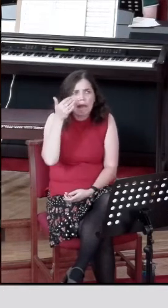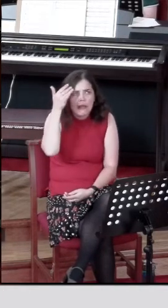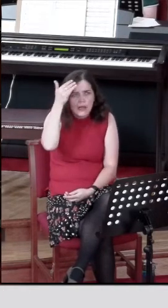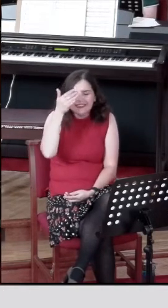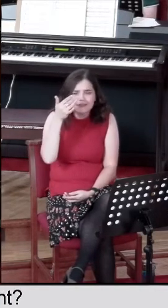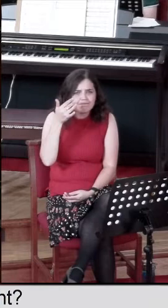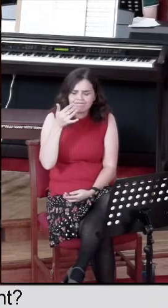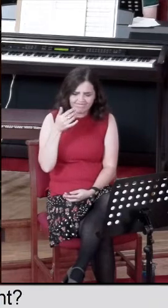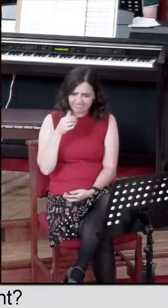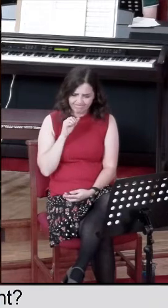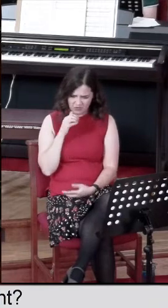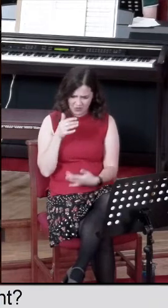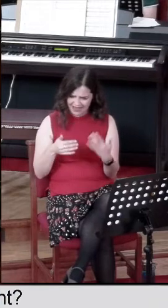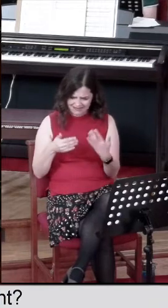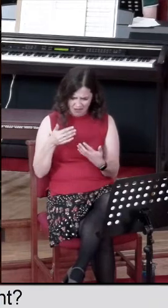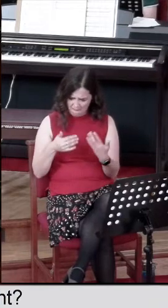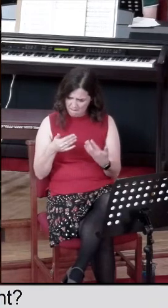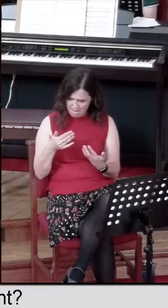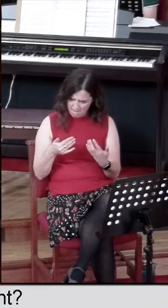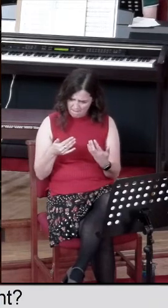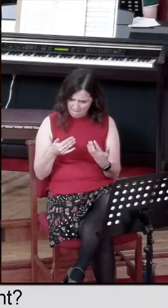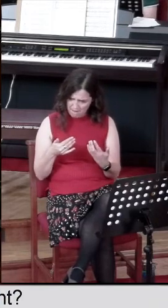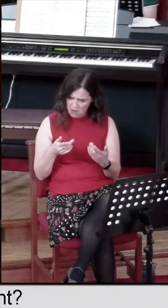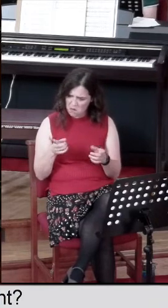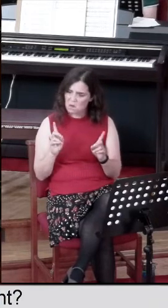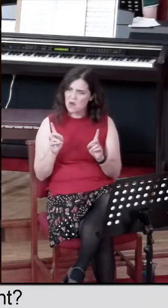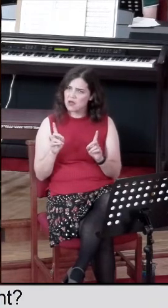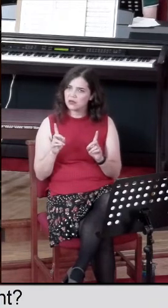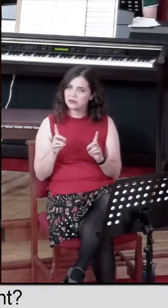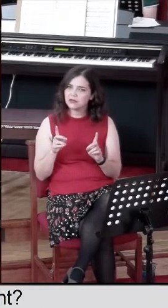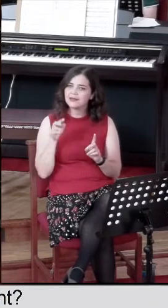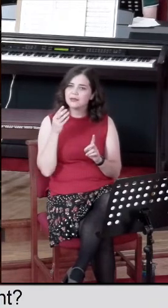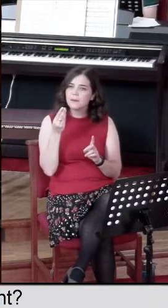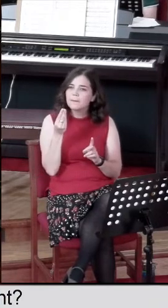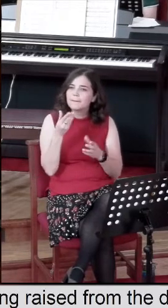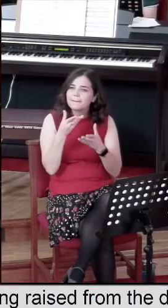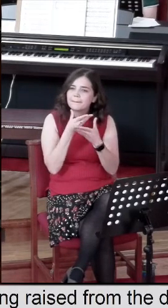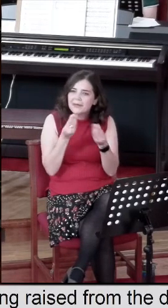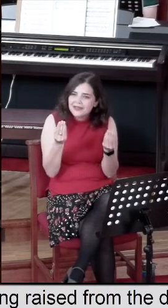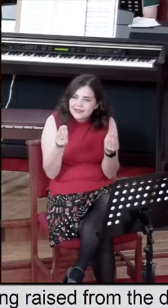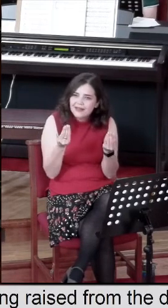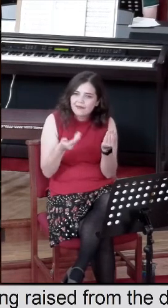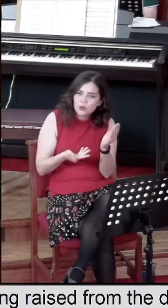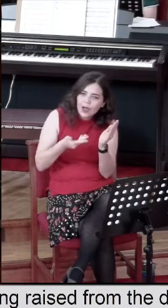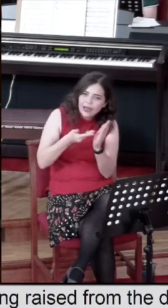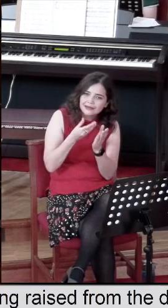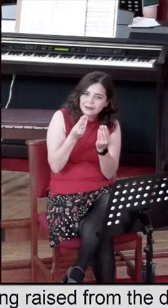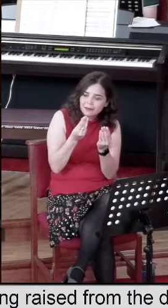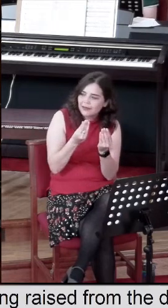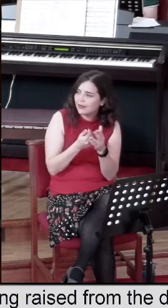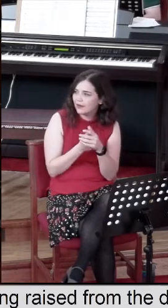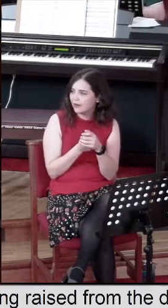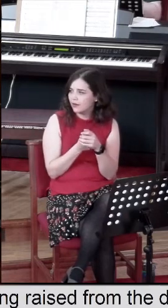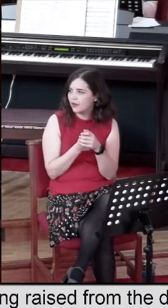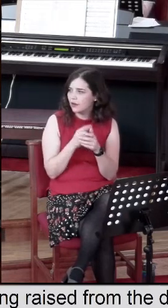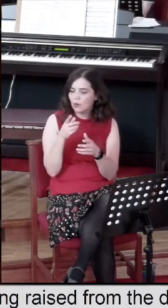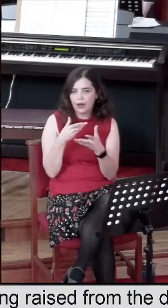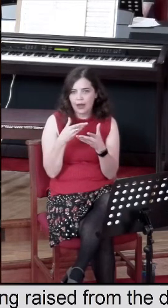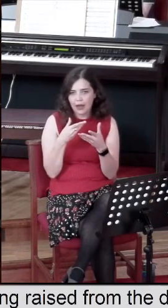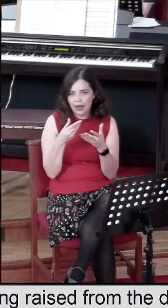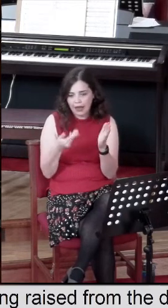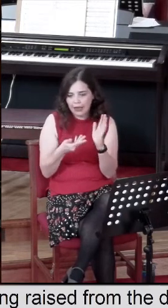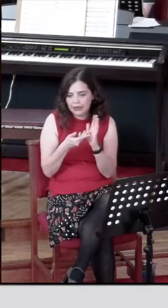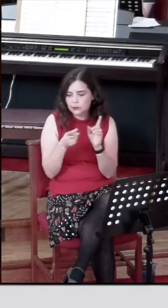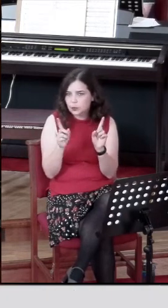really add up. But what they don't realize is you've got to have something else in there. You've got to add something. And the thing you've got to